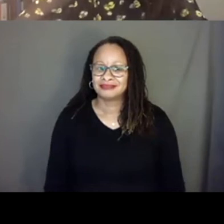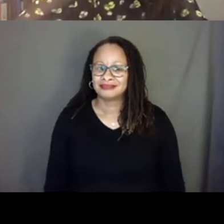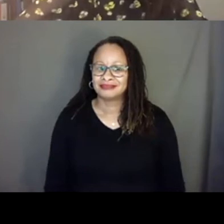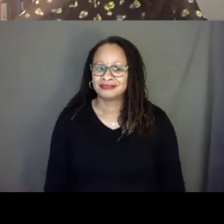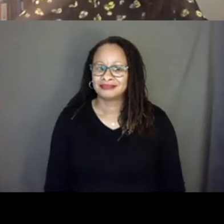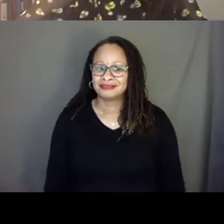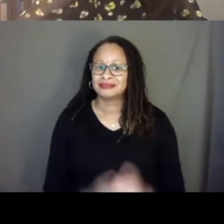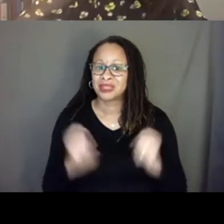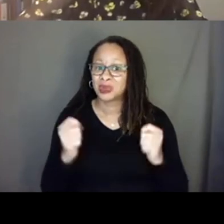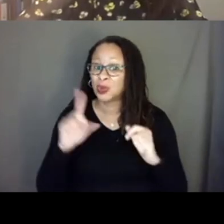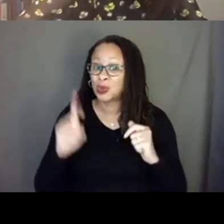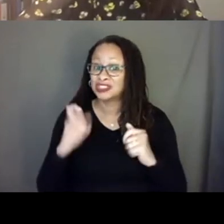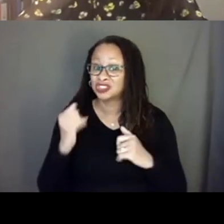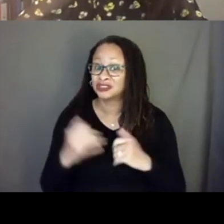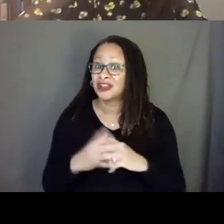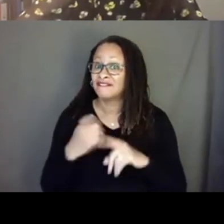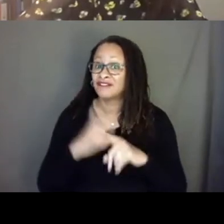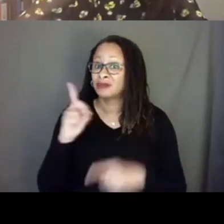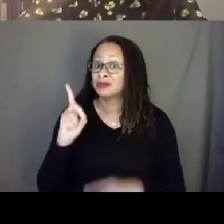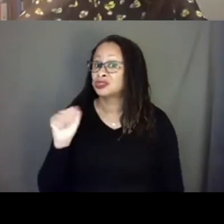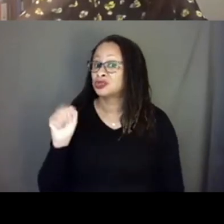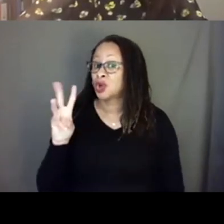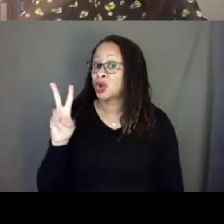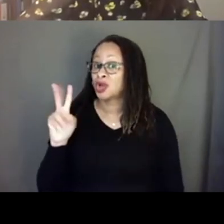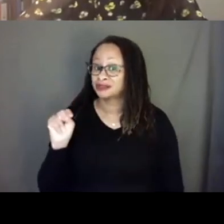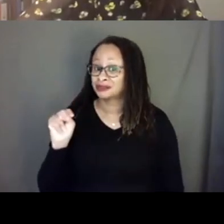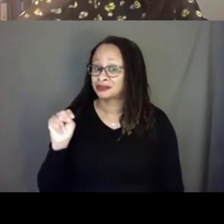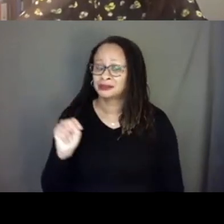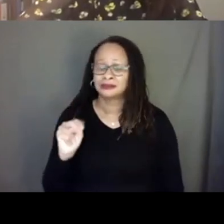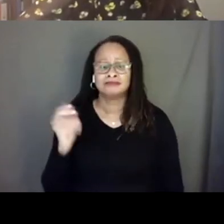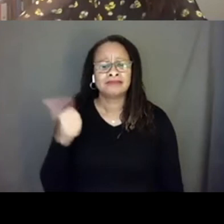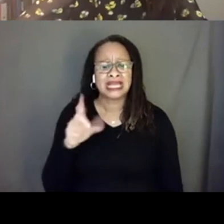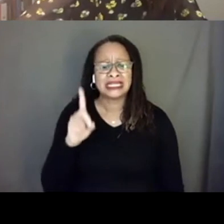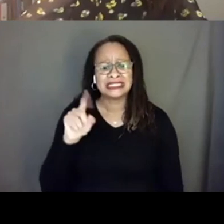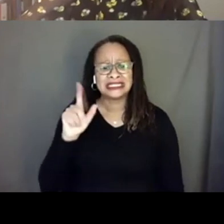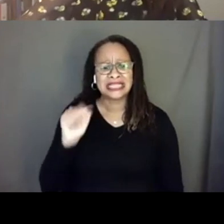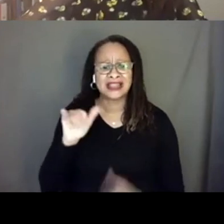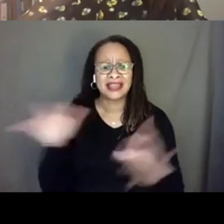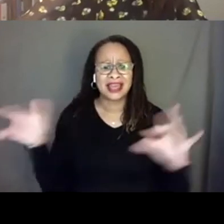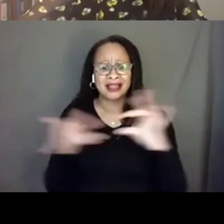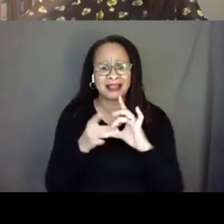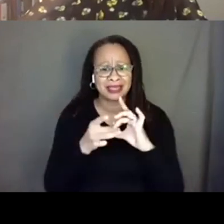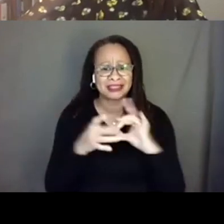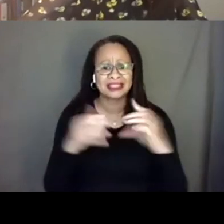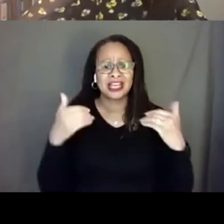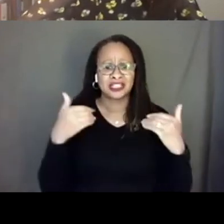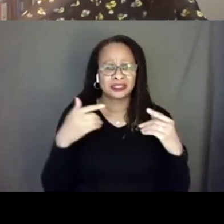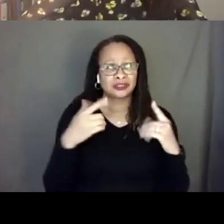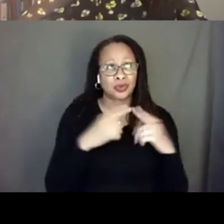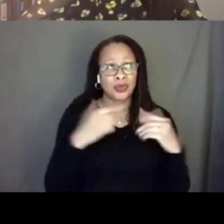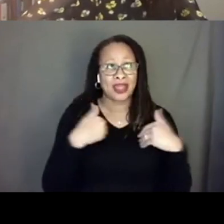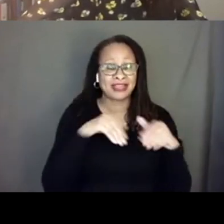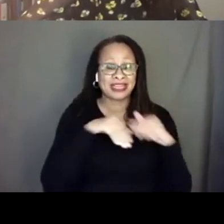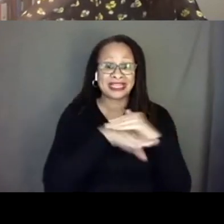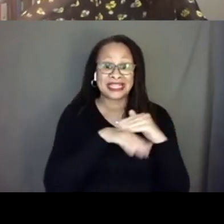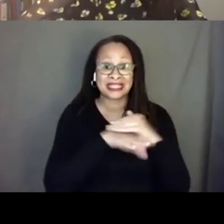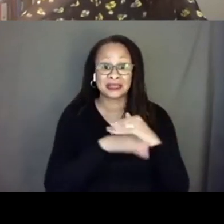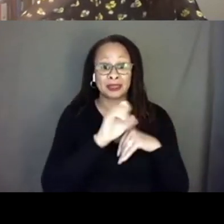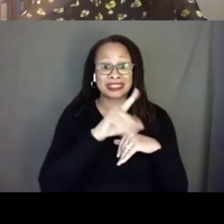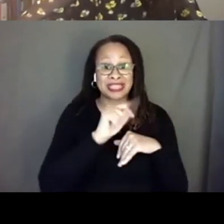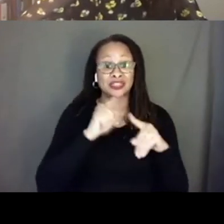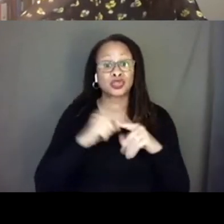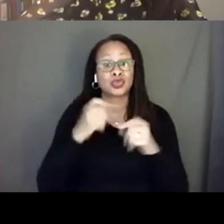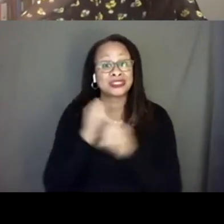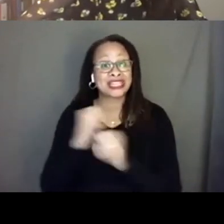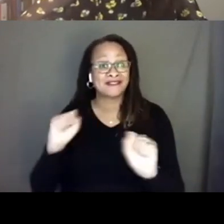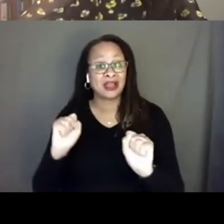Another quick question here from Dawn. Is there any data that links having an accessible set to safety? It'd be helpful to